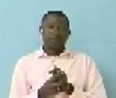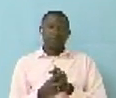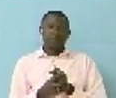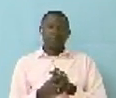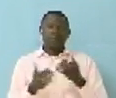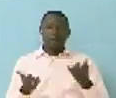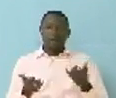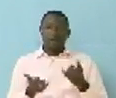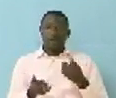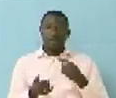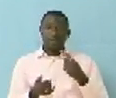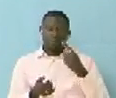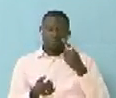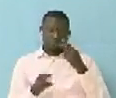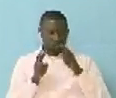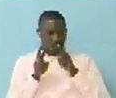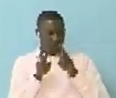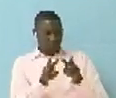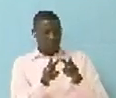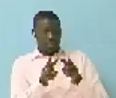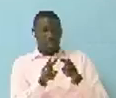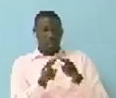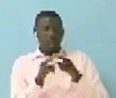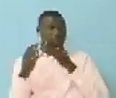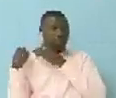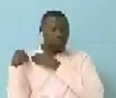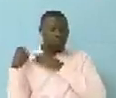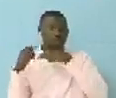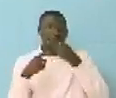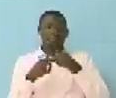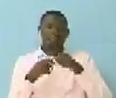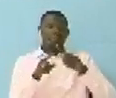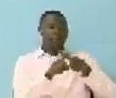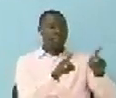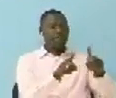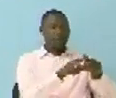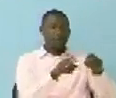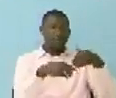now let's examine the roles of the various components of the panel.